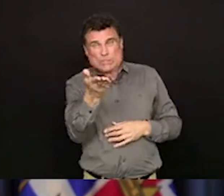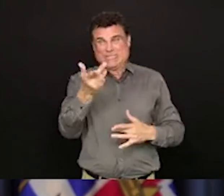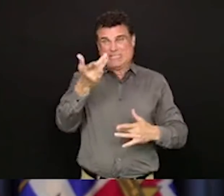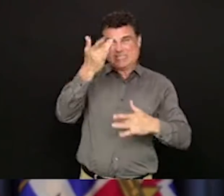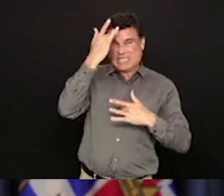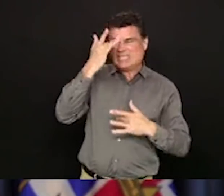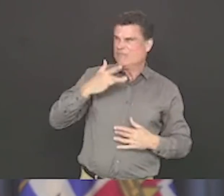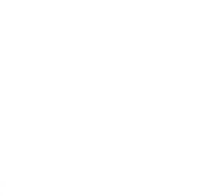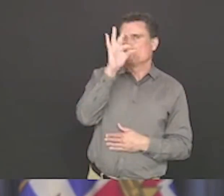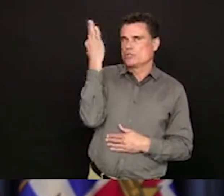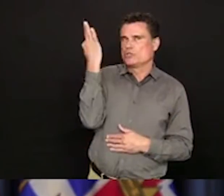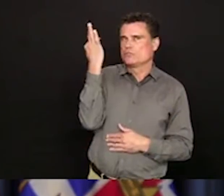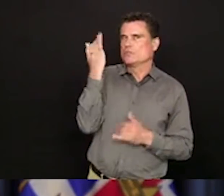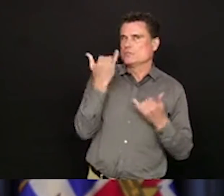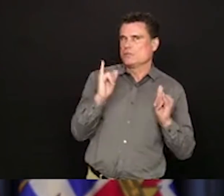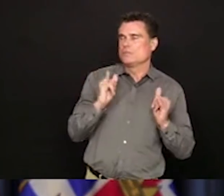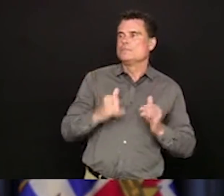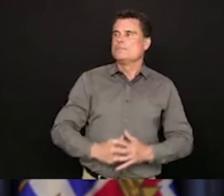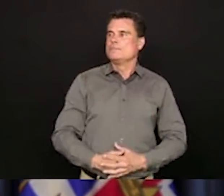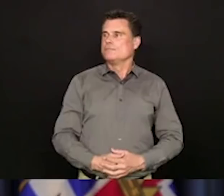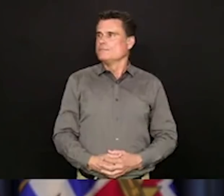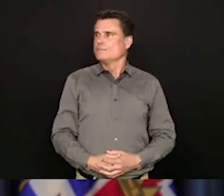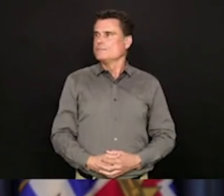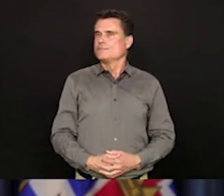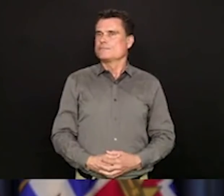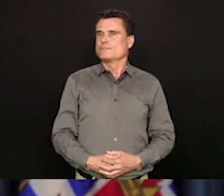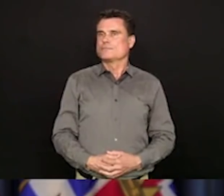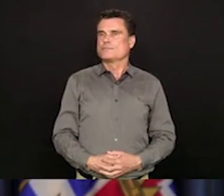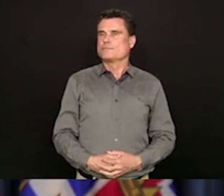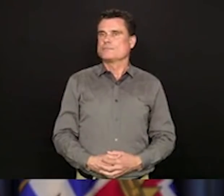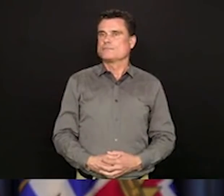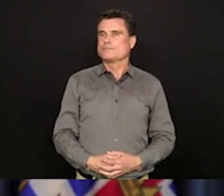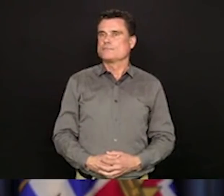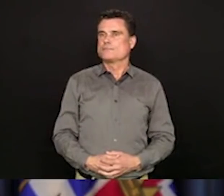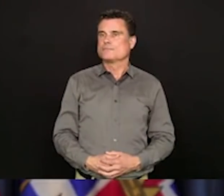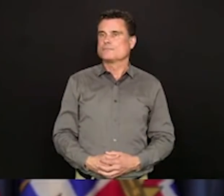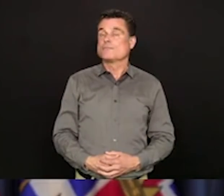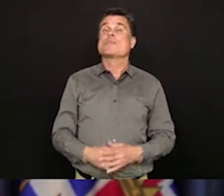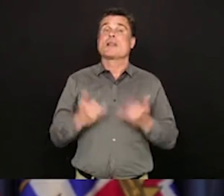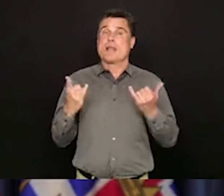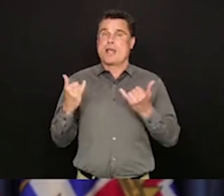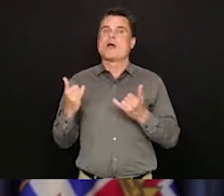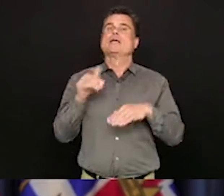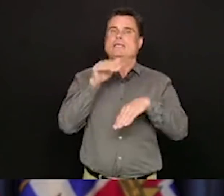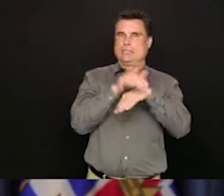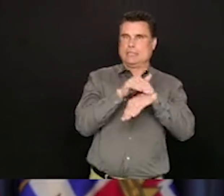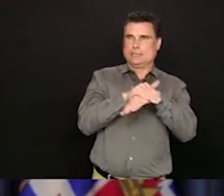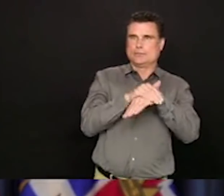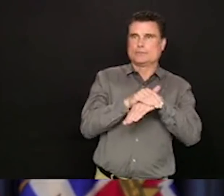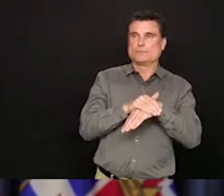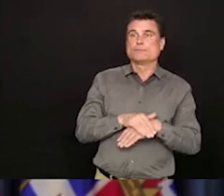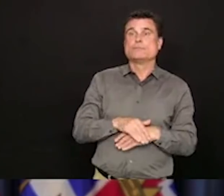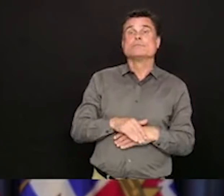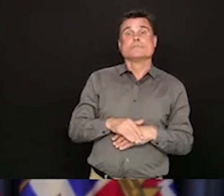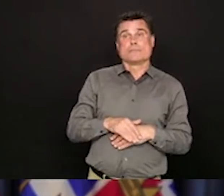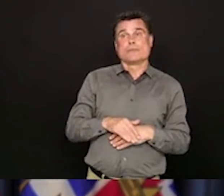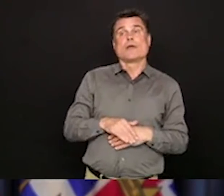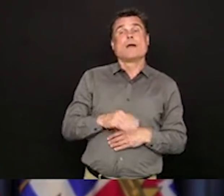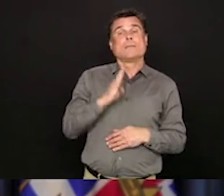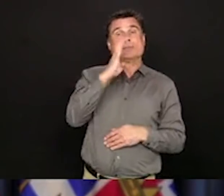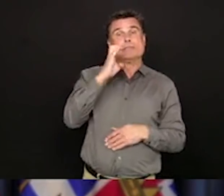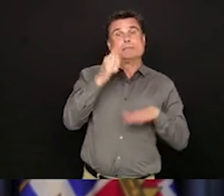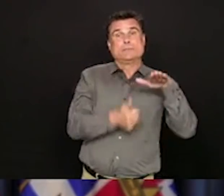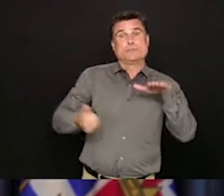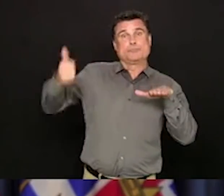in right now. And just finally, the Premier announced today the opening on April 27th of